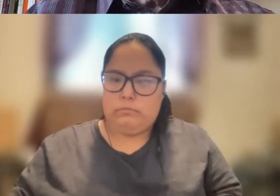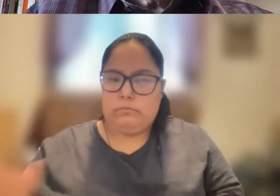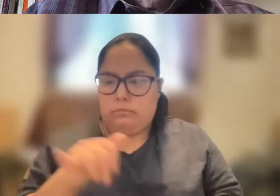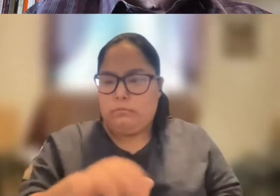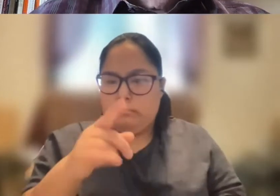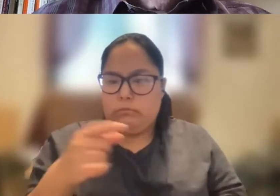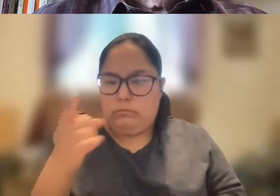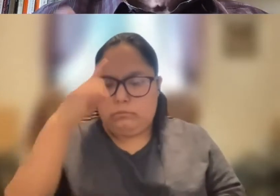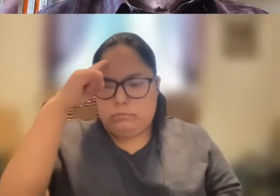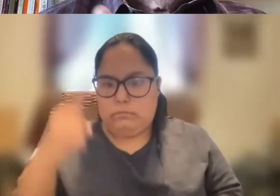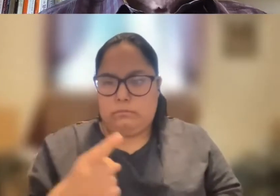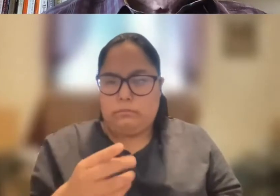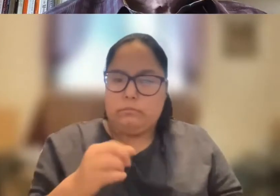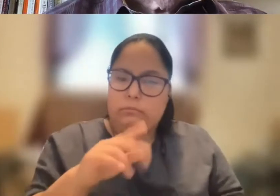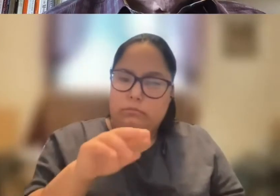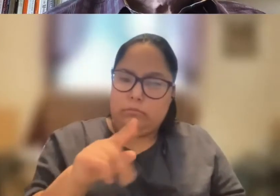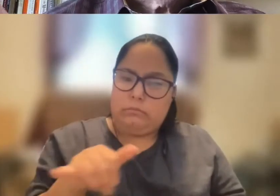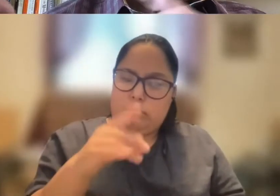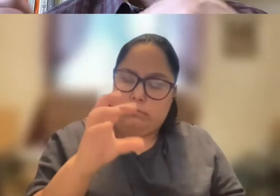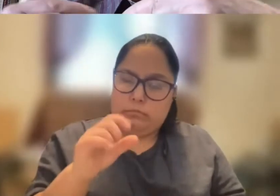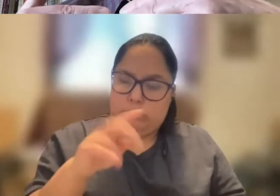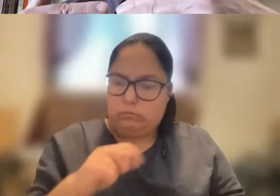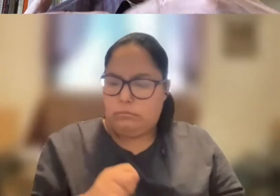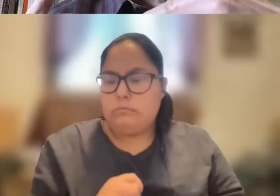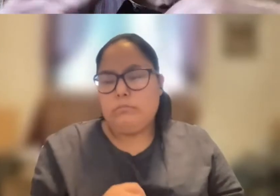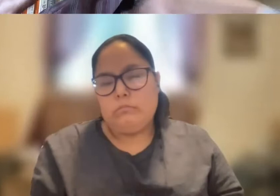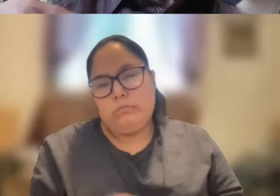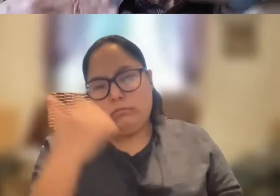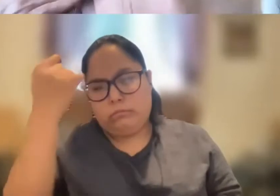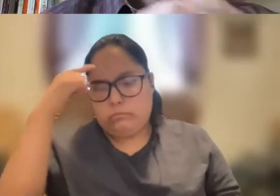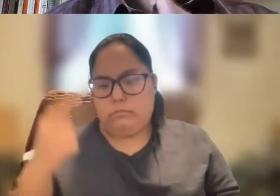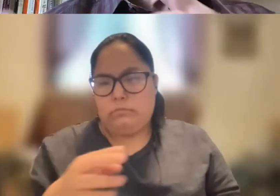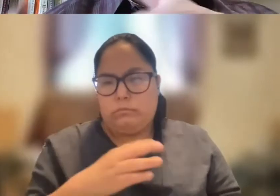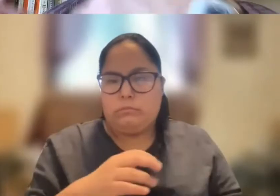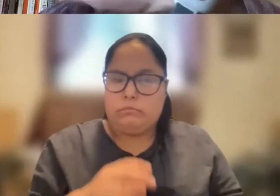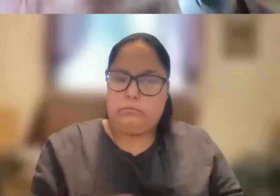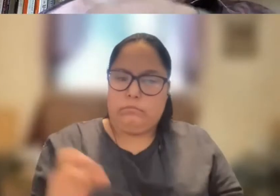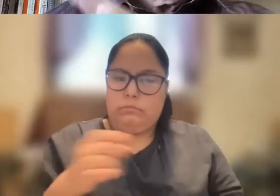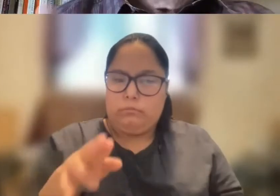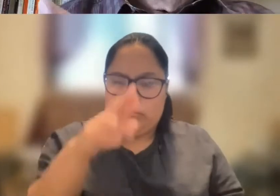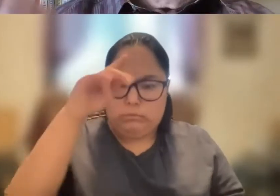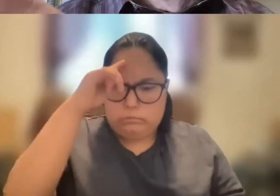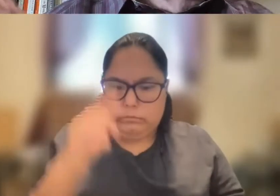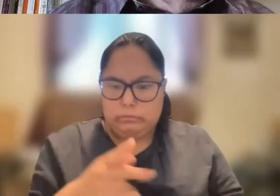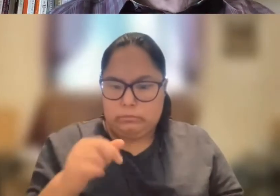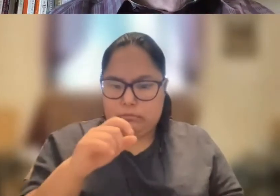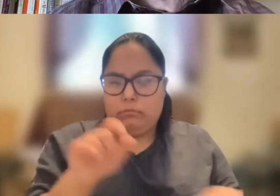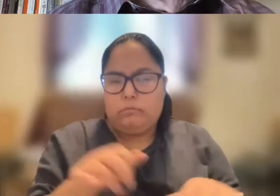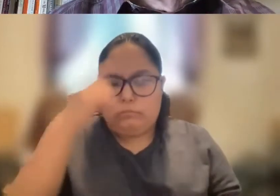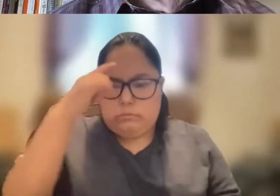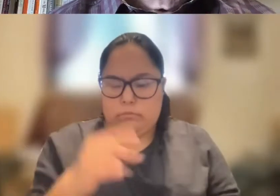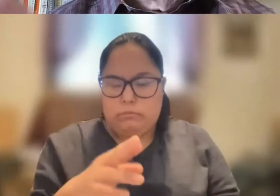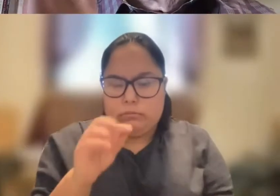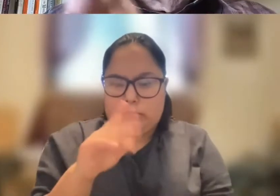There is, and you'll doubtless have seen in the newscast, something about a same-sex sexual assault in